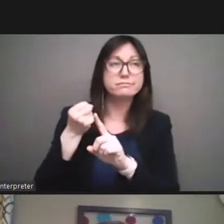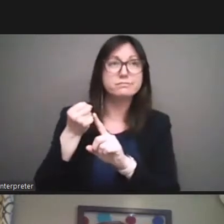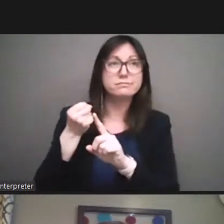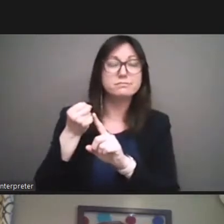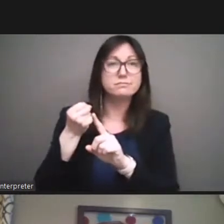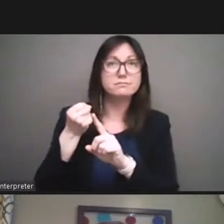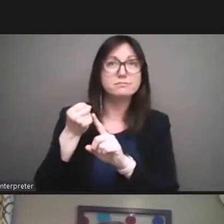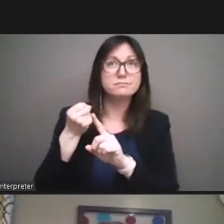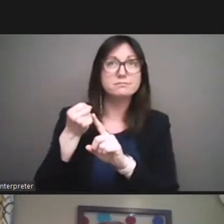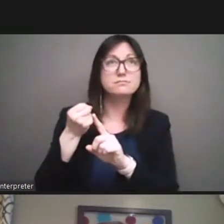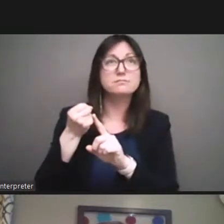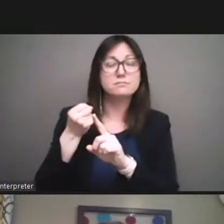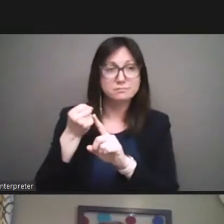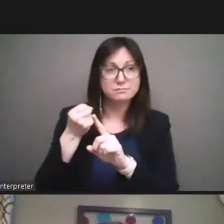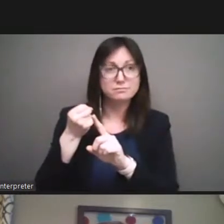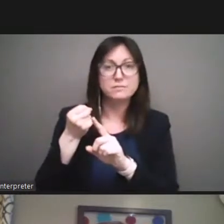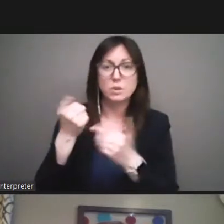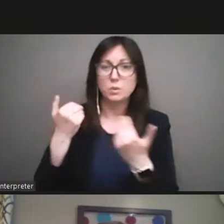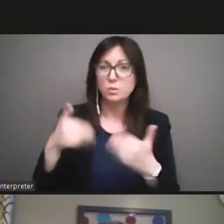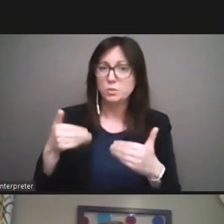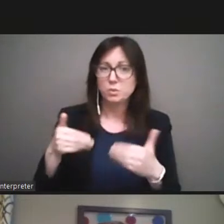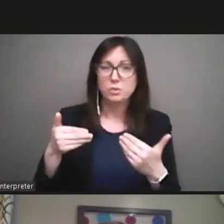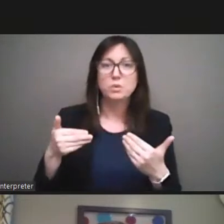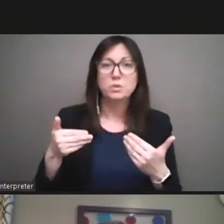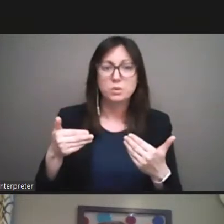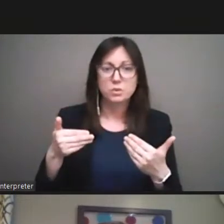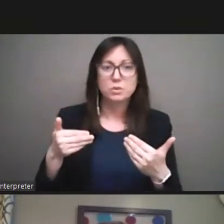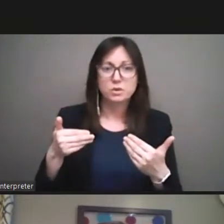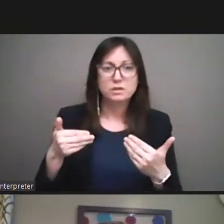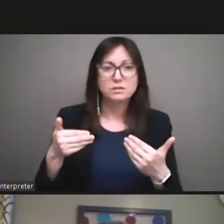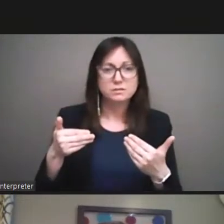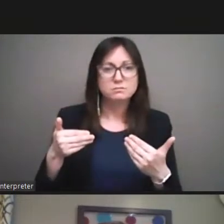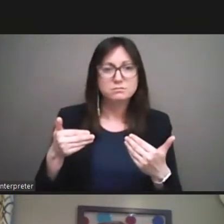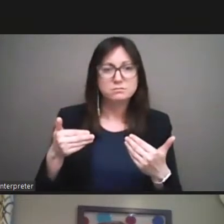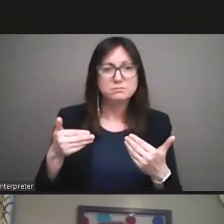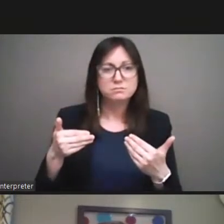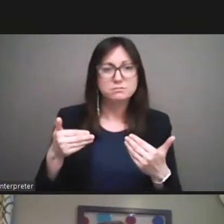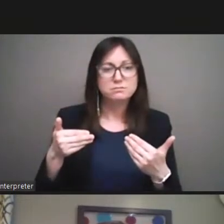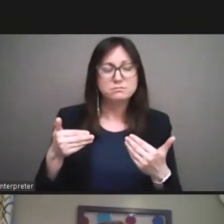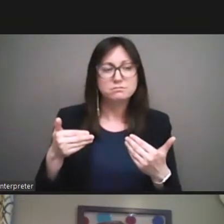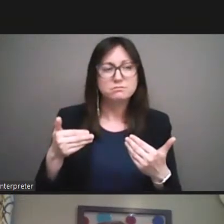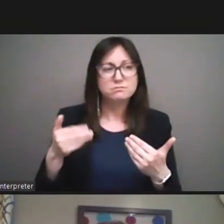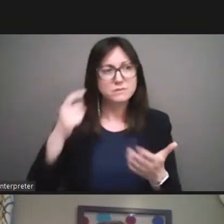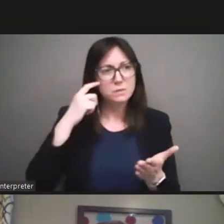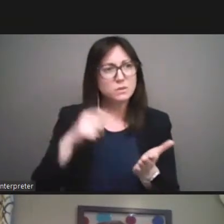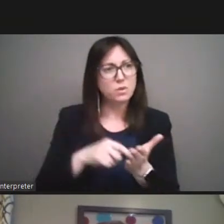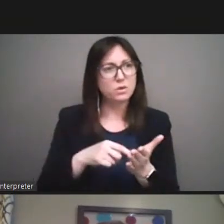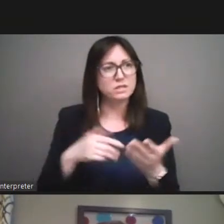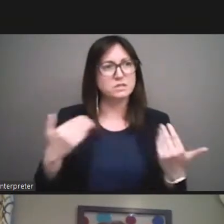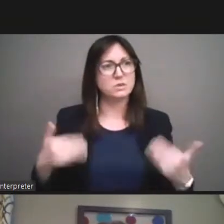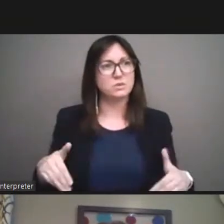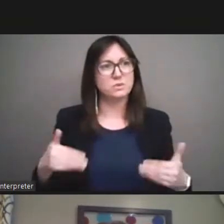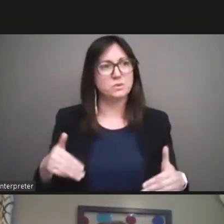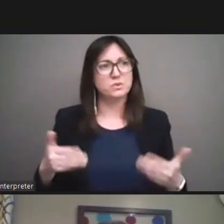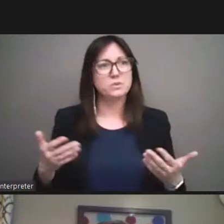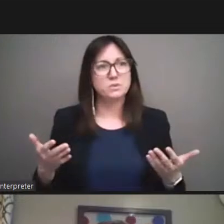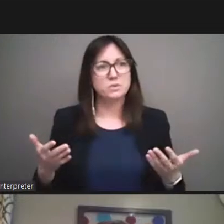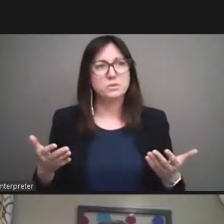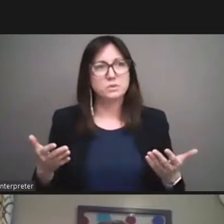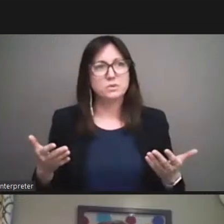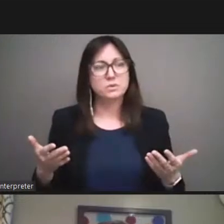surfaced more strongly so many things, I'm hearing in our conversation today that it's also surfaced some of the